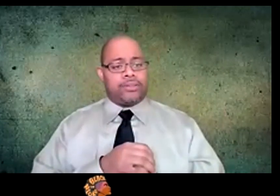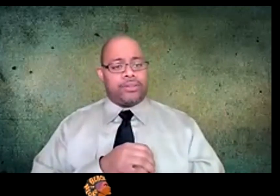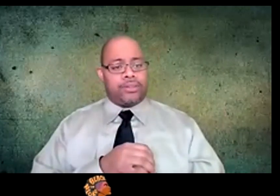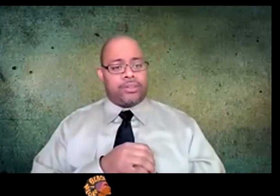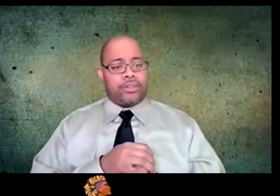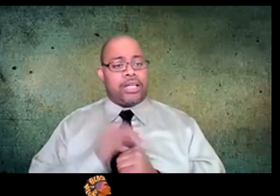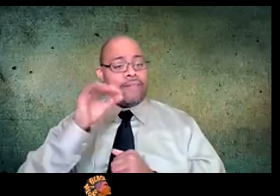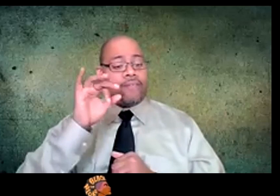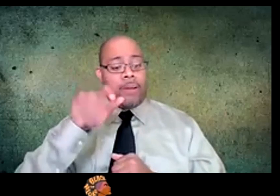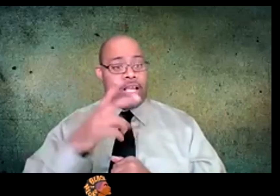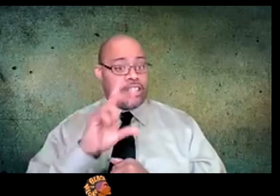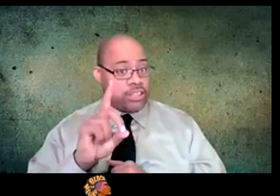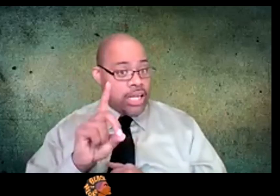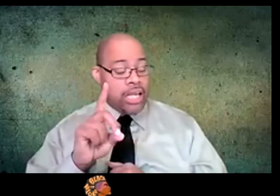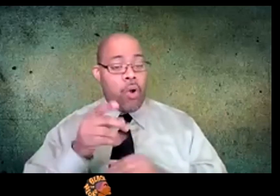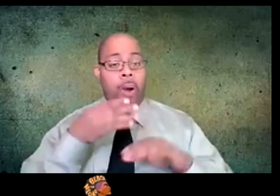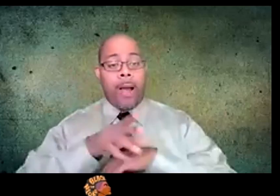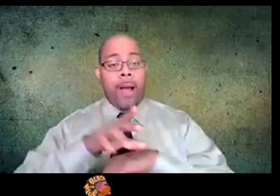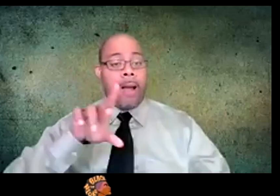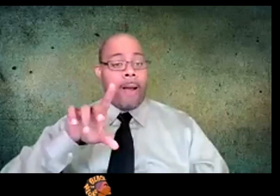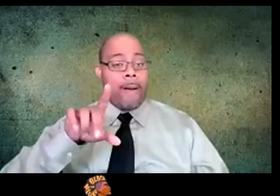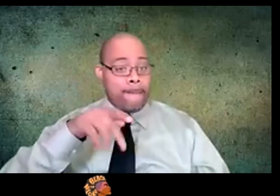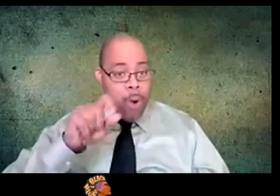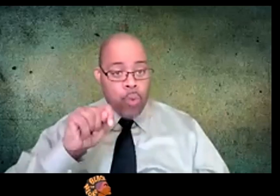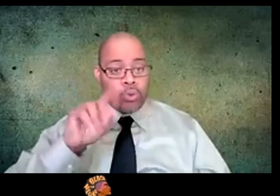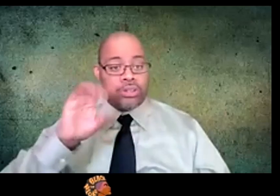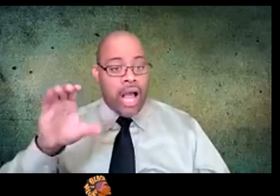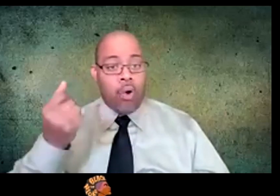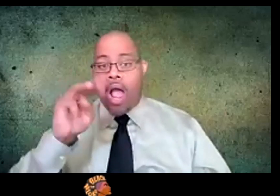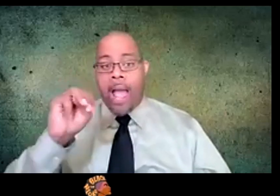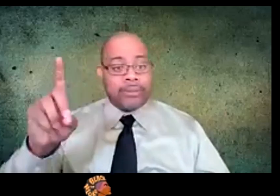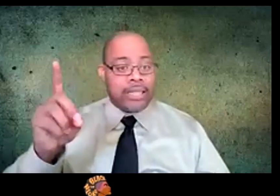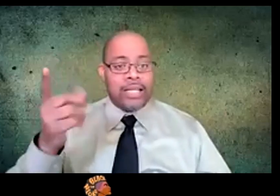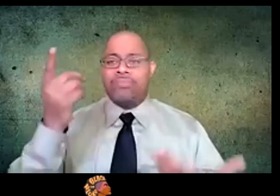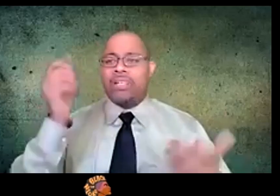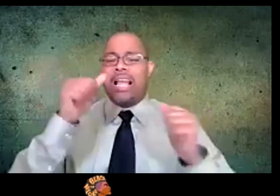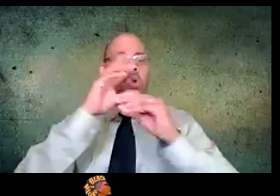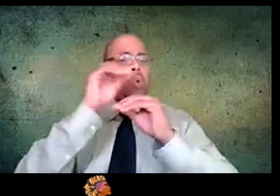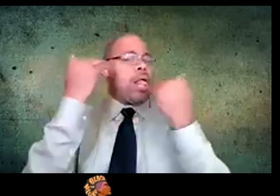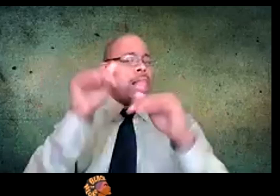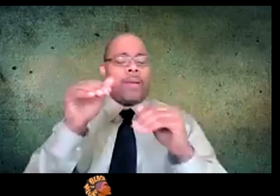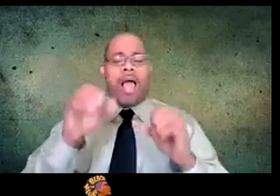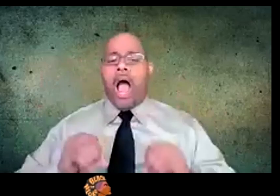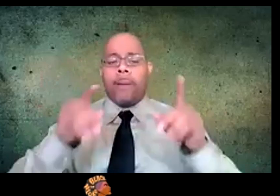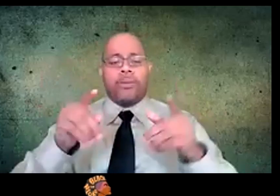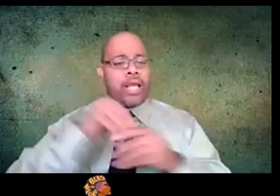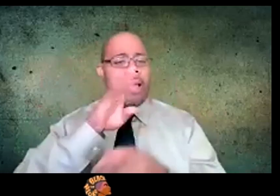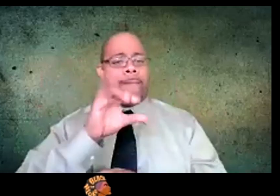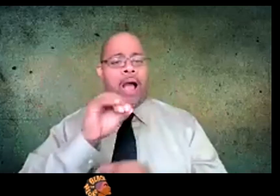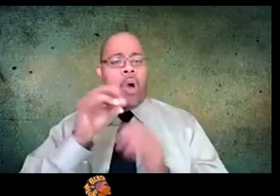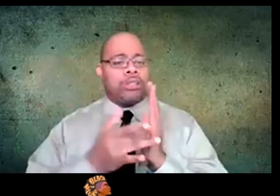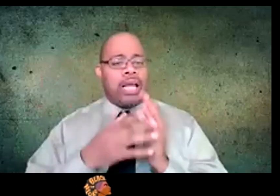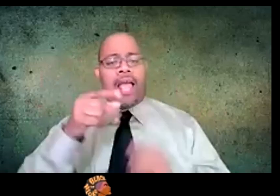you're a PhD or a postdoc or an MD, I mean, sky is the limit in terms of opportunities in biotech and pharma.